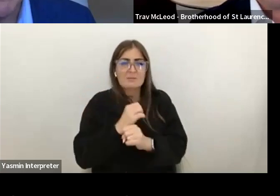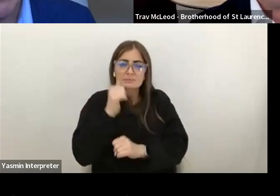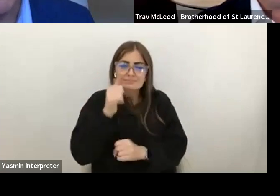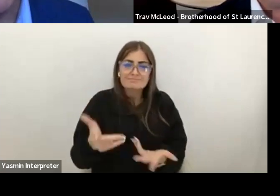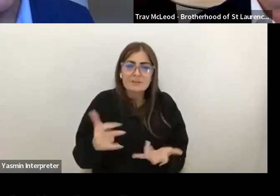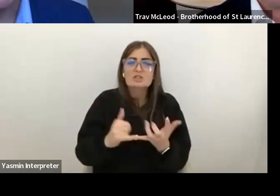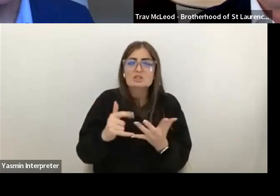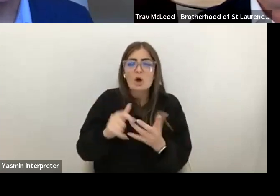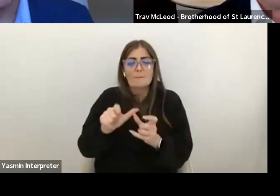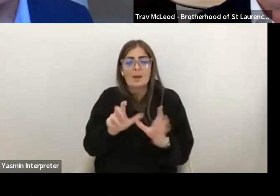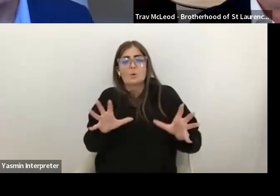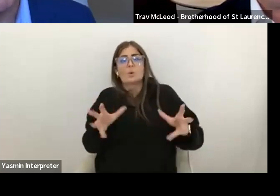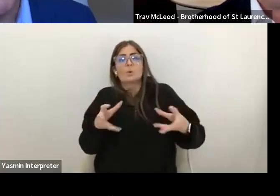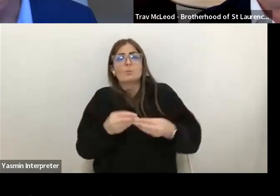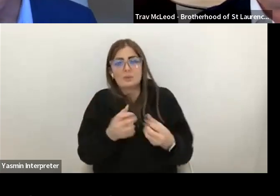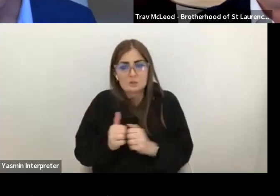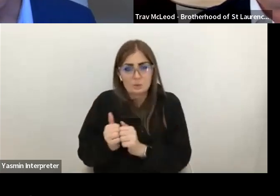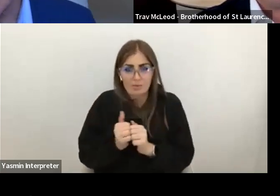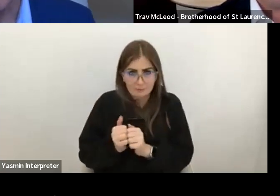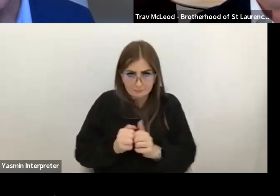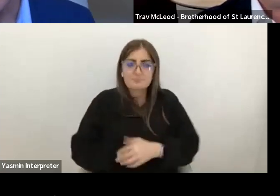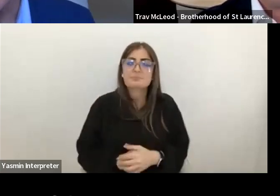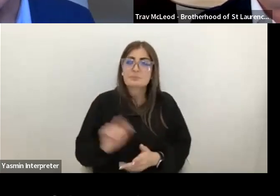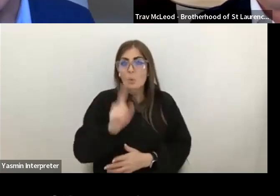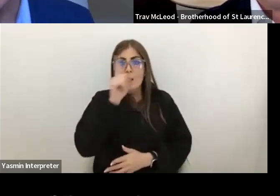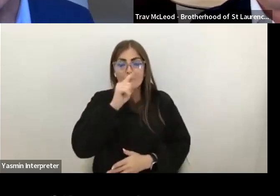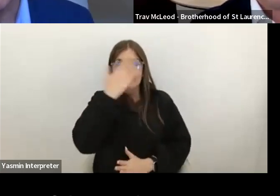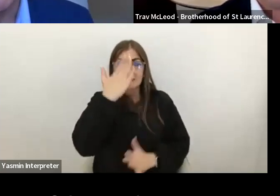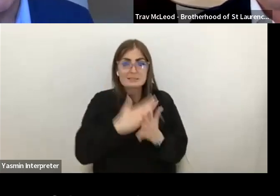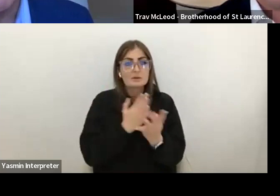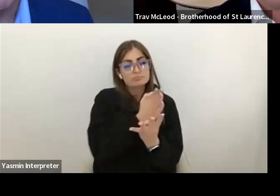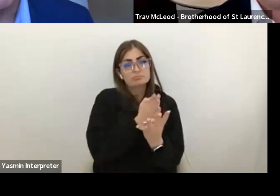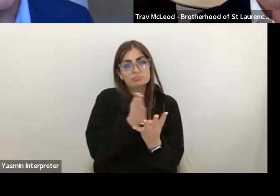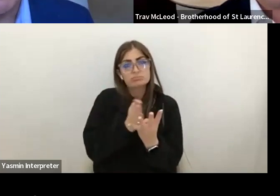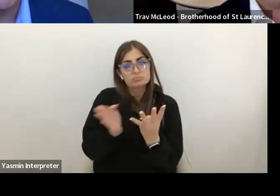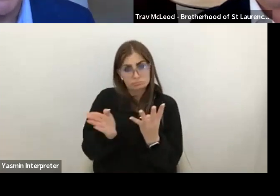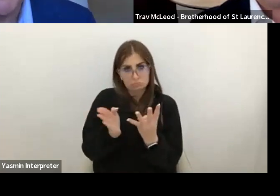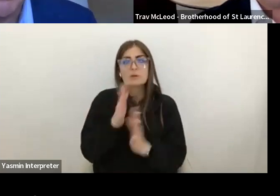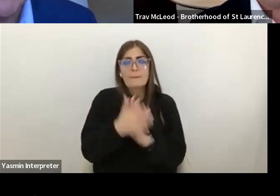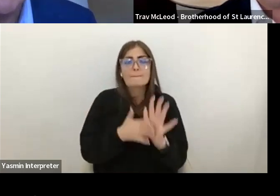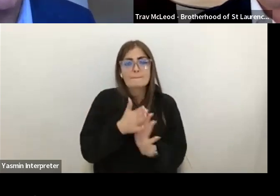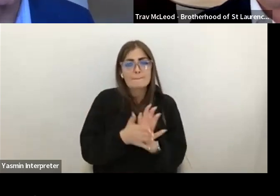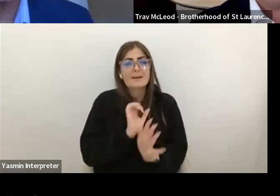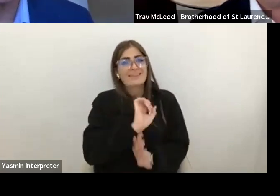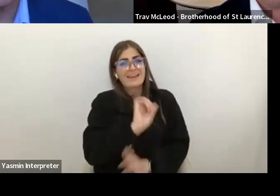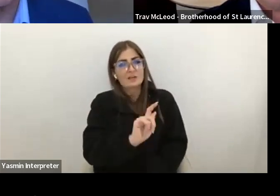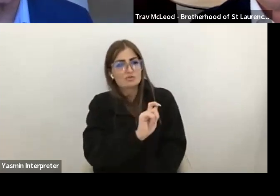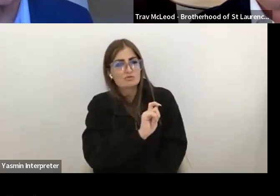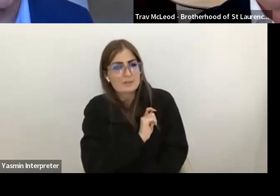they work better together, and that what people experience when they go into one of these places is just a